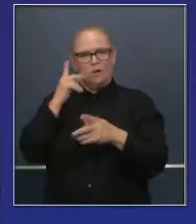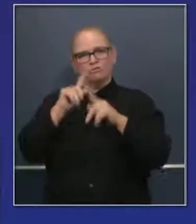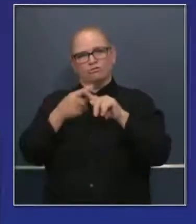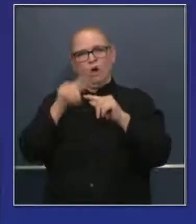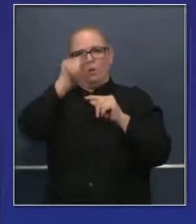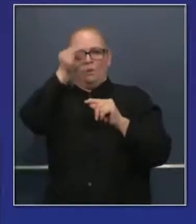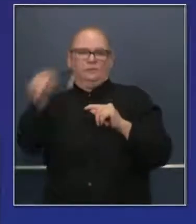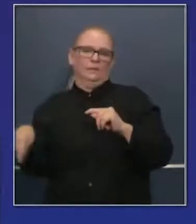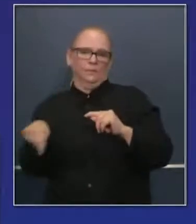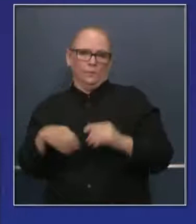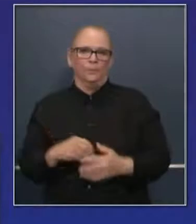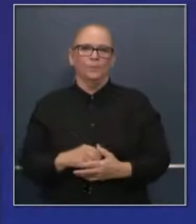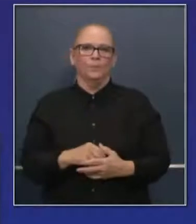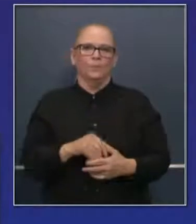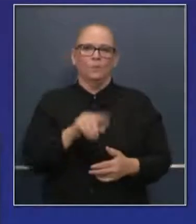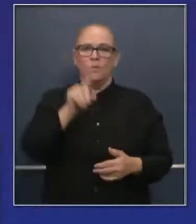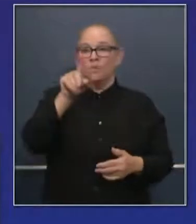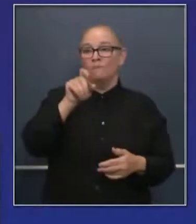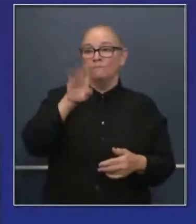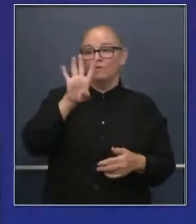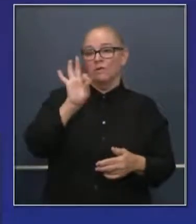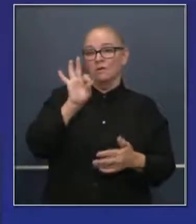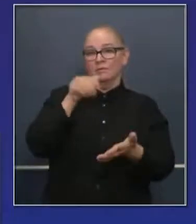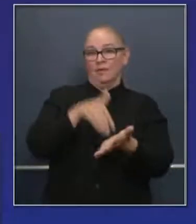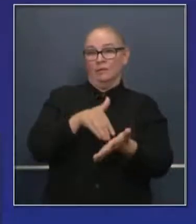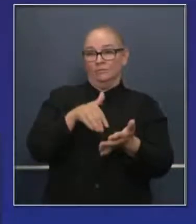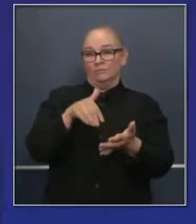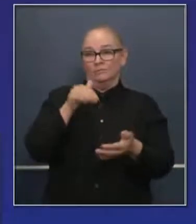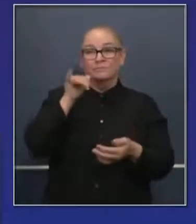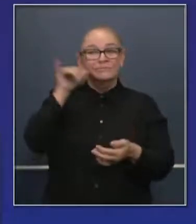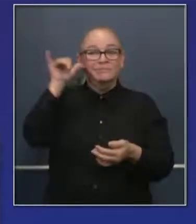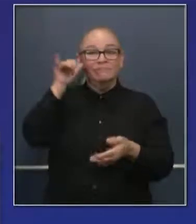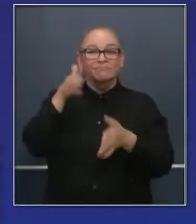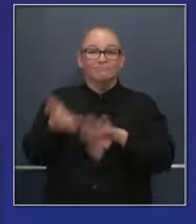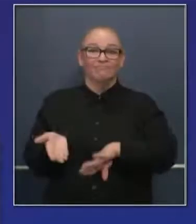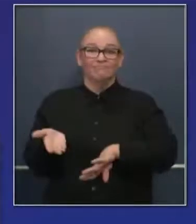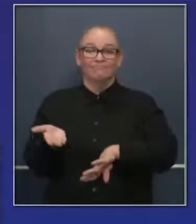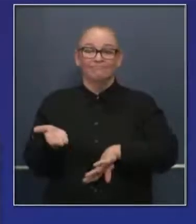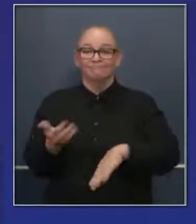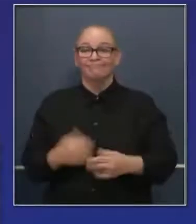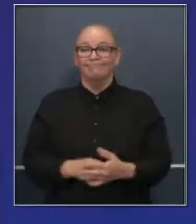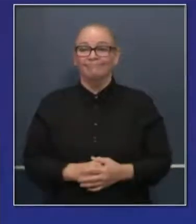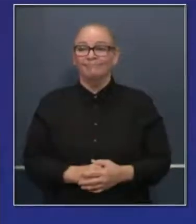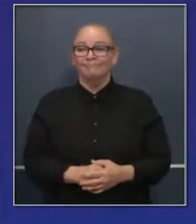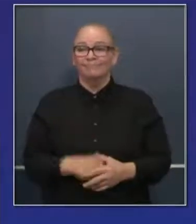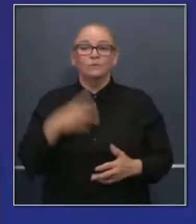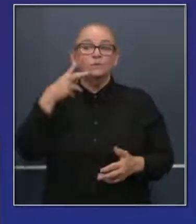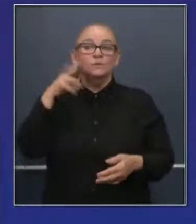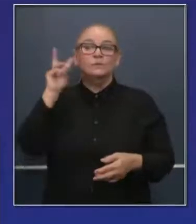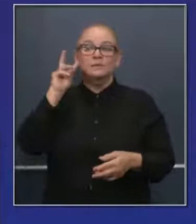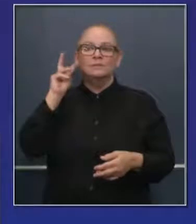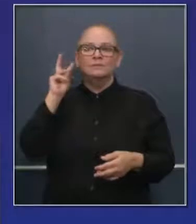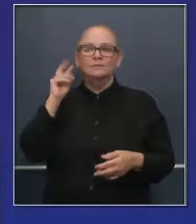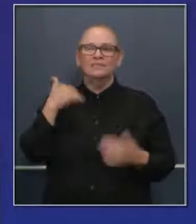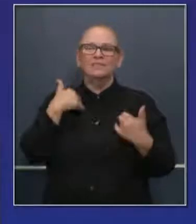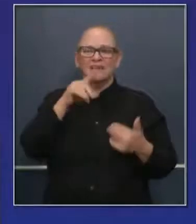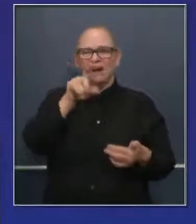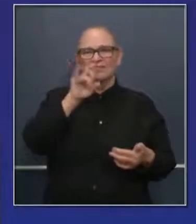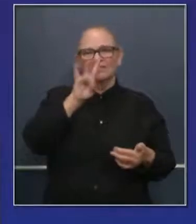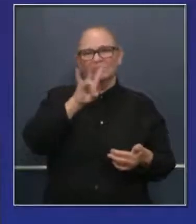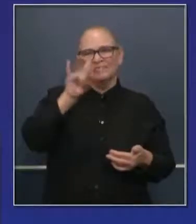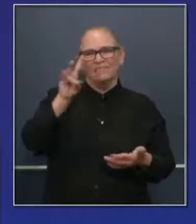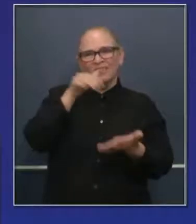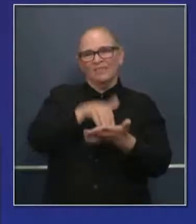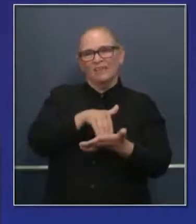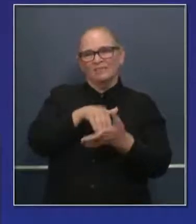of 149,000 tests yesterday, a little bit more than that the day prior. We actually reached 177,000